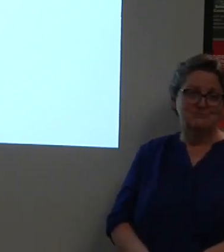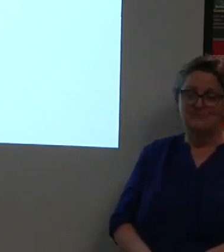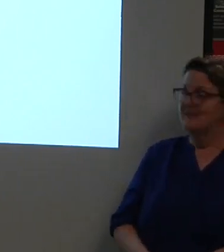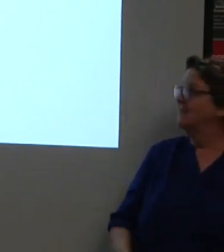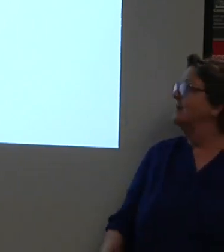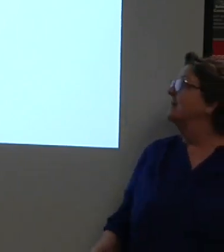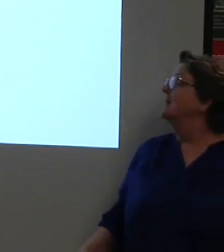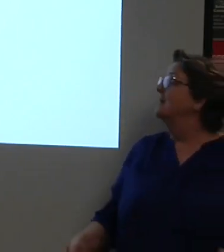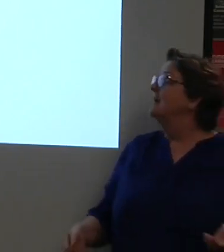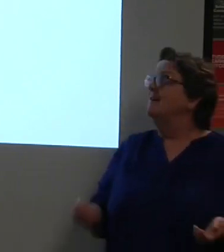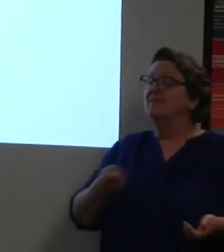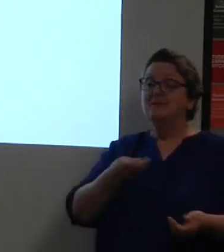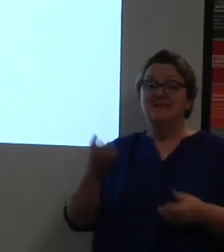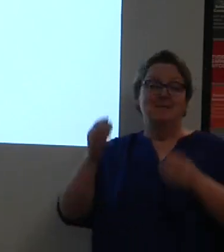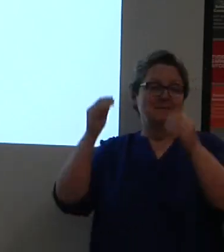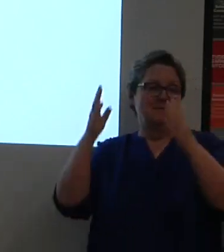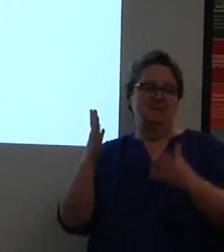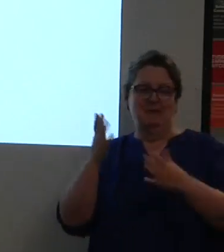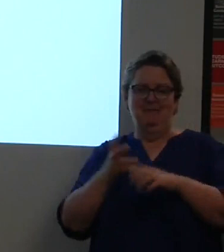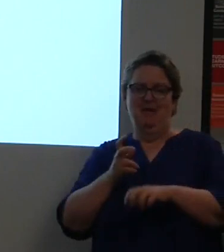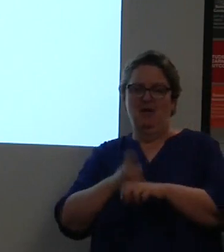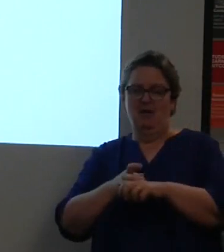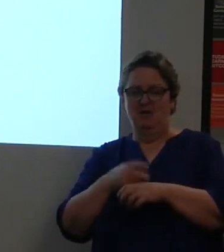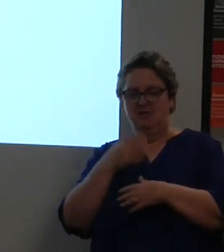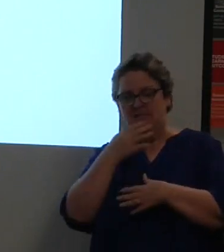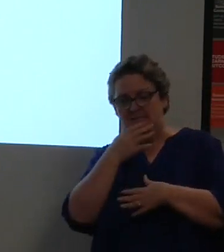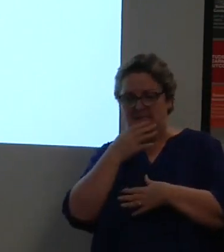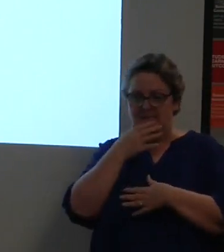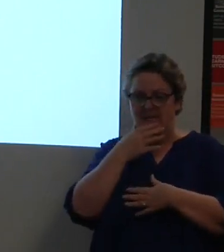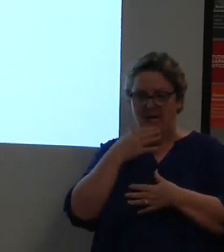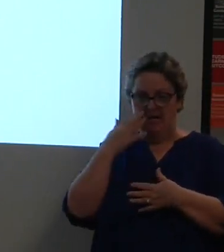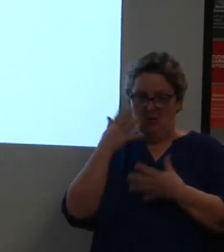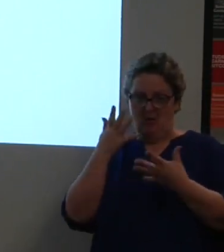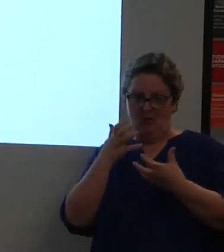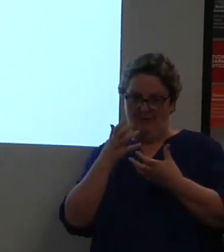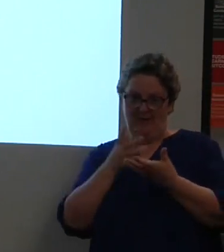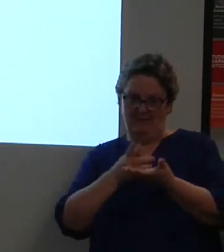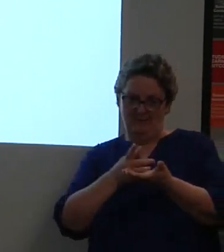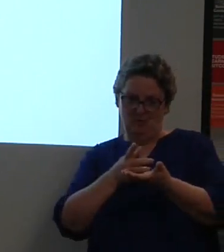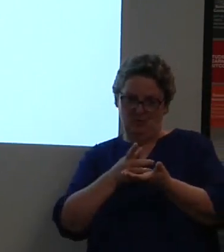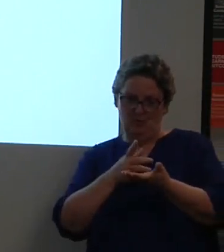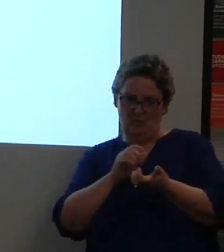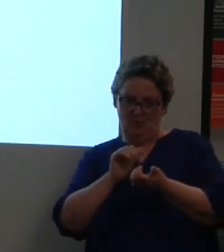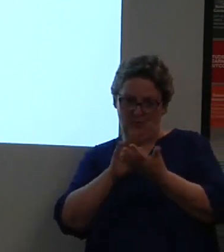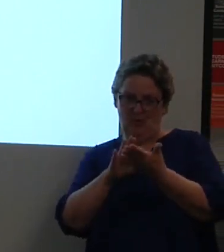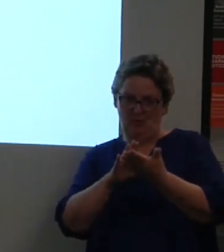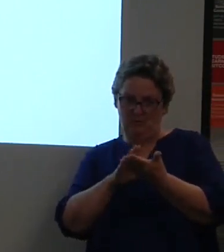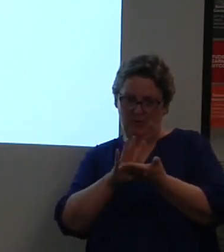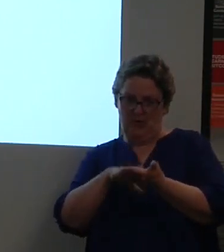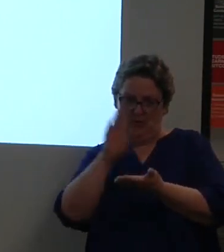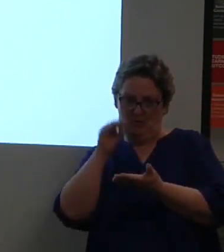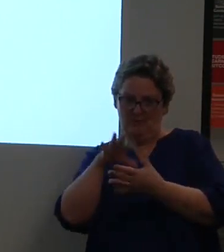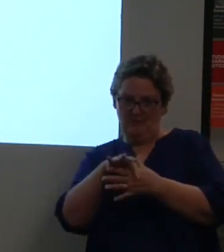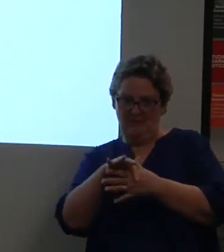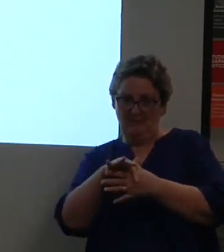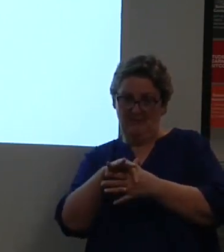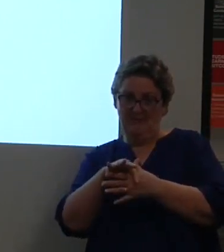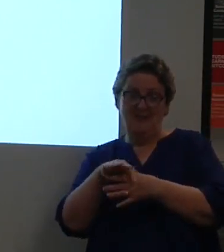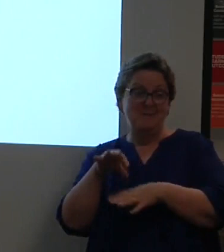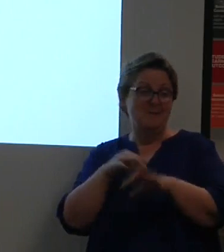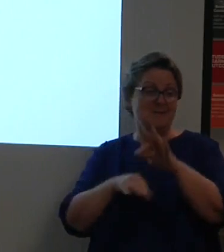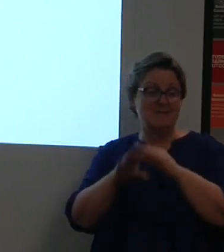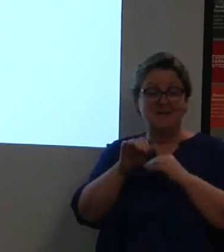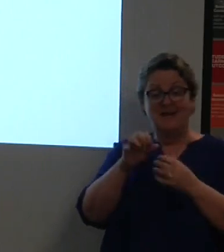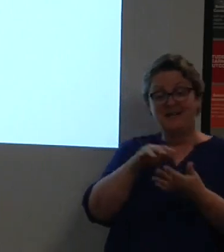for some teachers, that might be hard to think through in terms of, well, I know I want them to cover this content, but often case study approaches let students